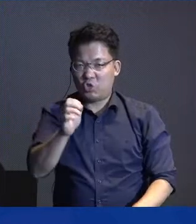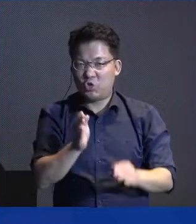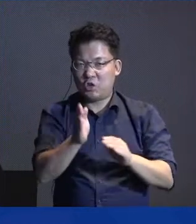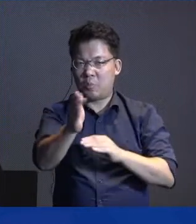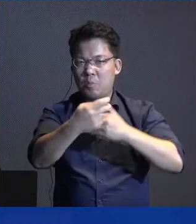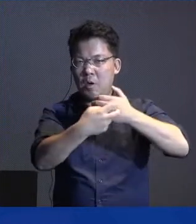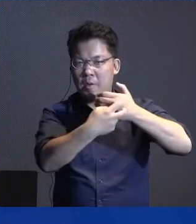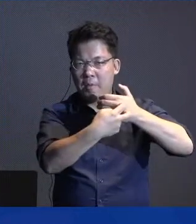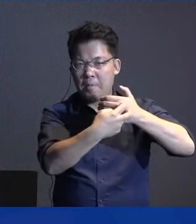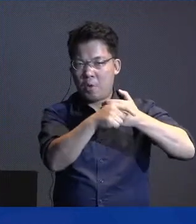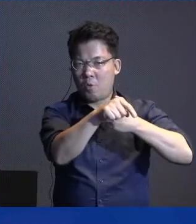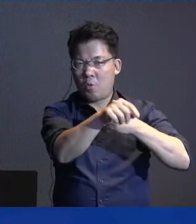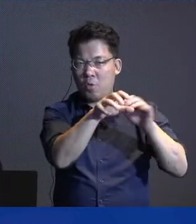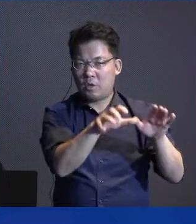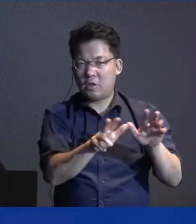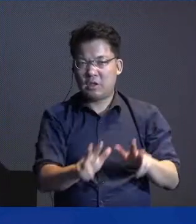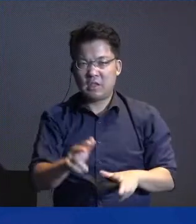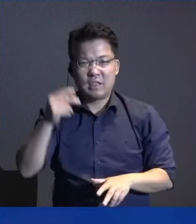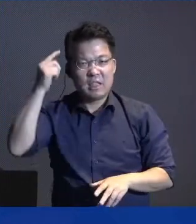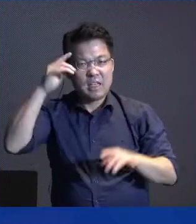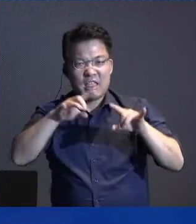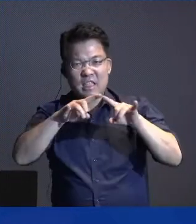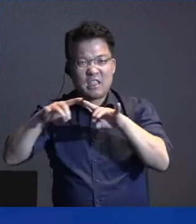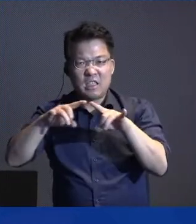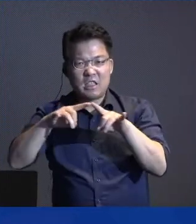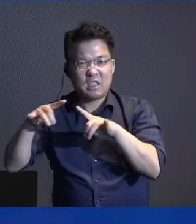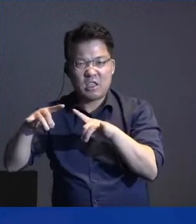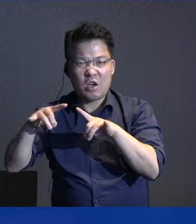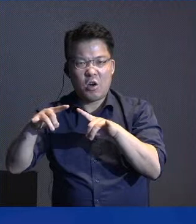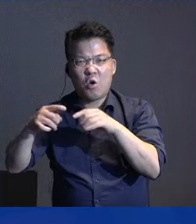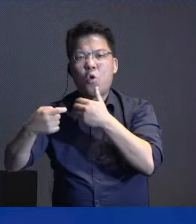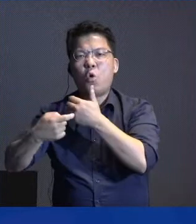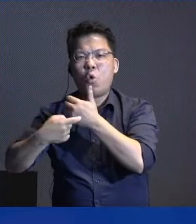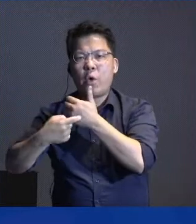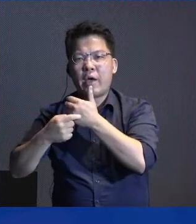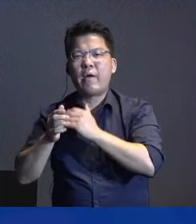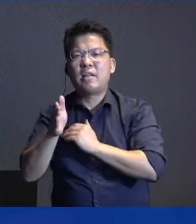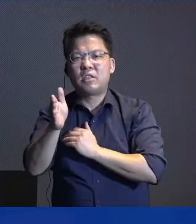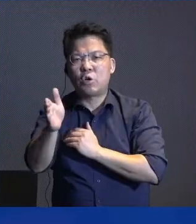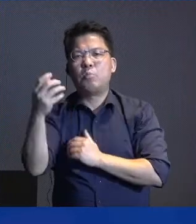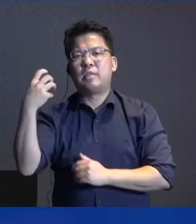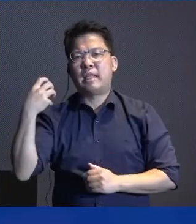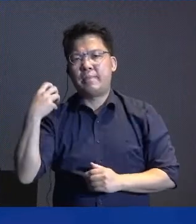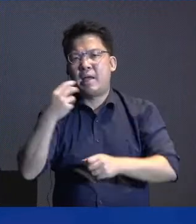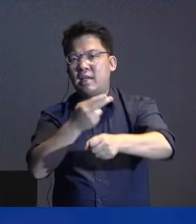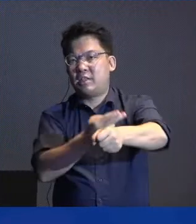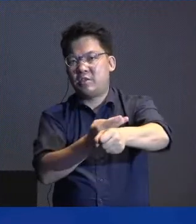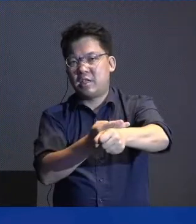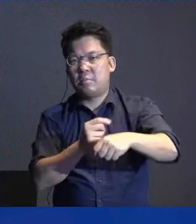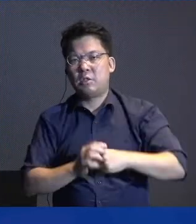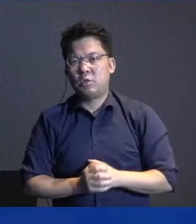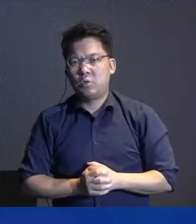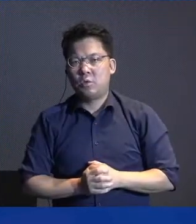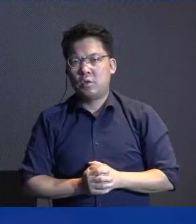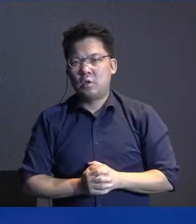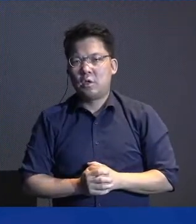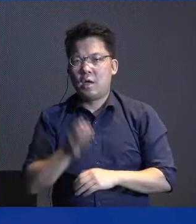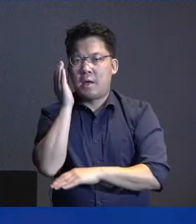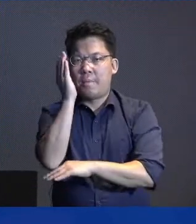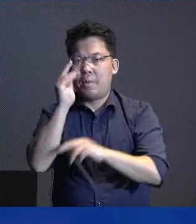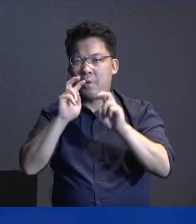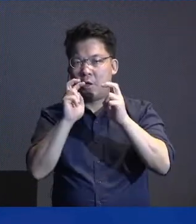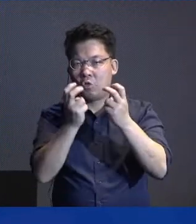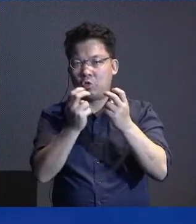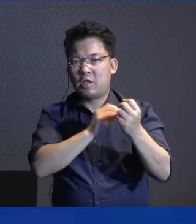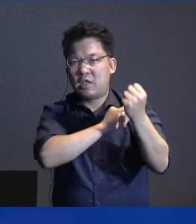Bengaluru, India. So his talk title is titled Right and Person-Centered